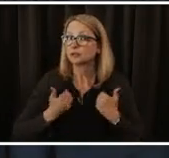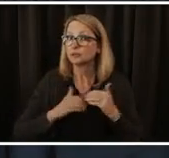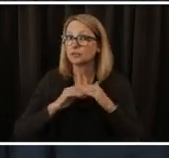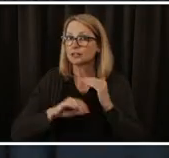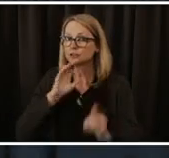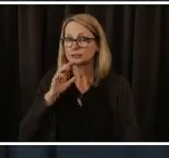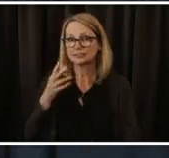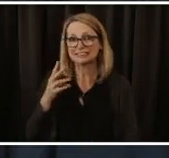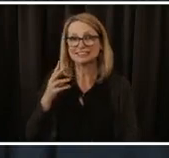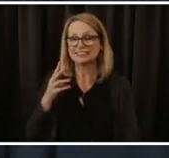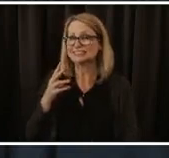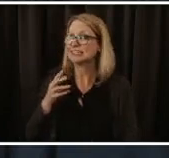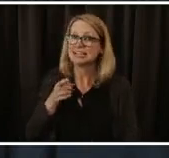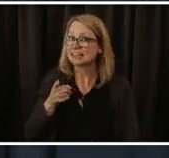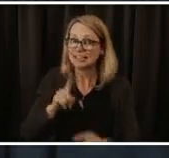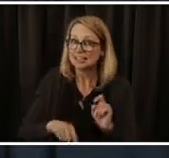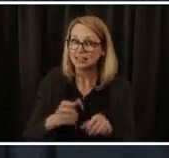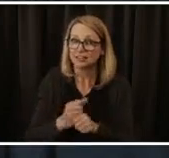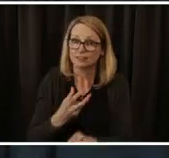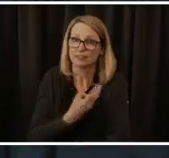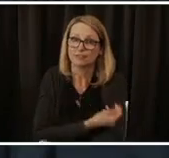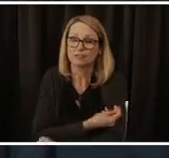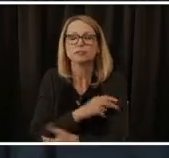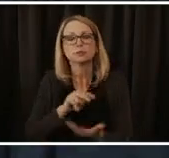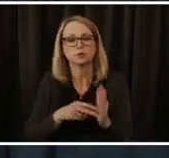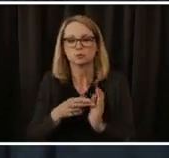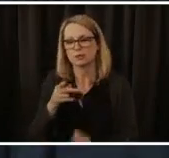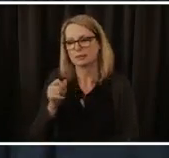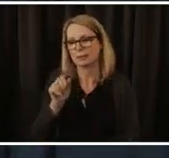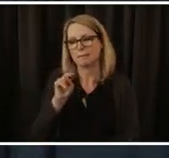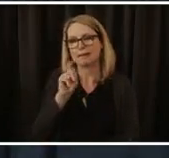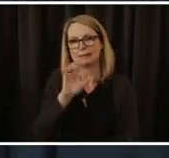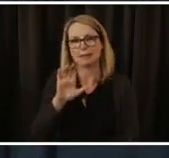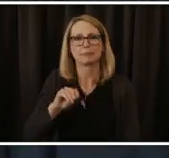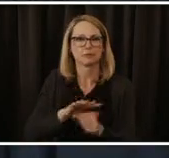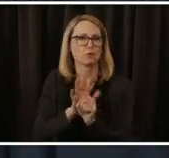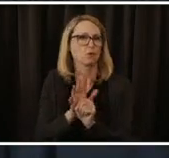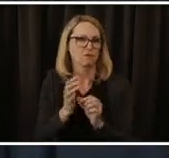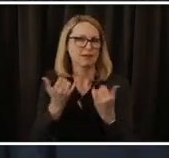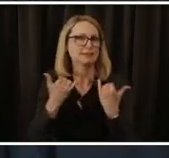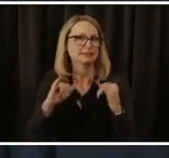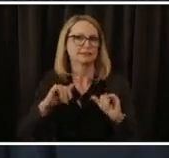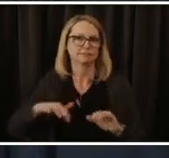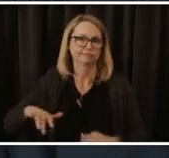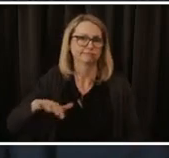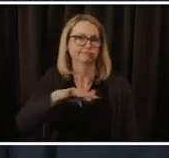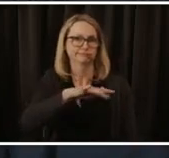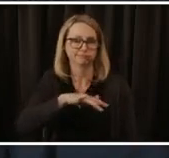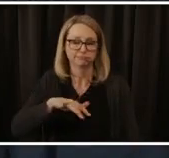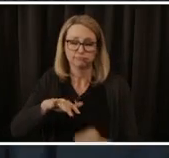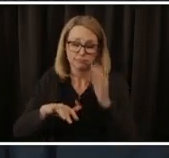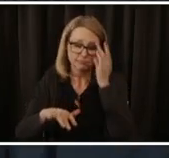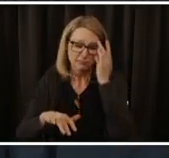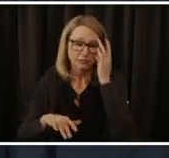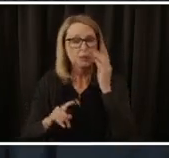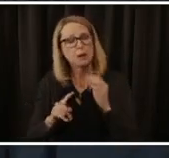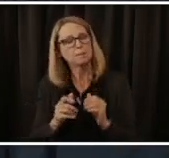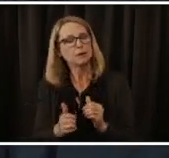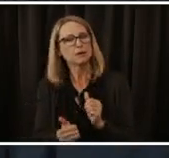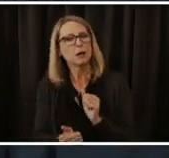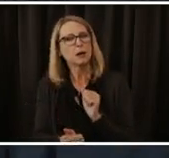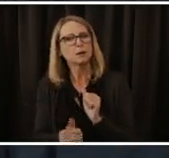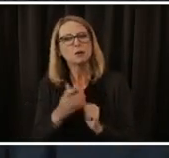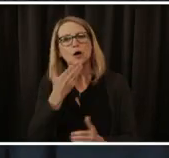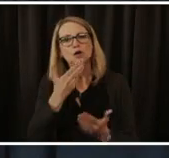very much with us. Today what we'll be going over is the amazing impact that the vaccine is having for those who are vaccinated. Really just a